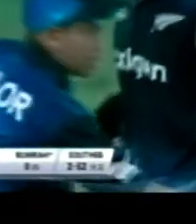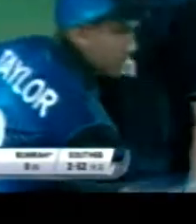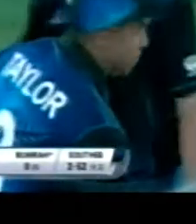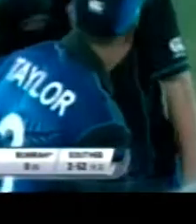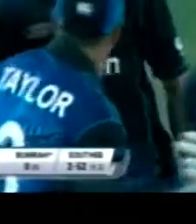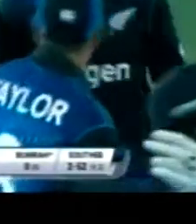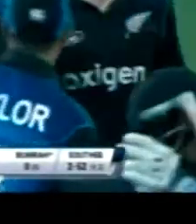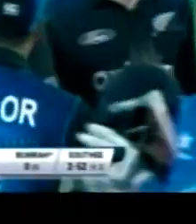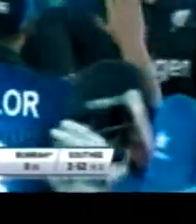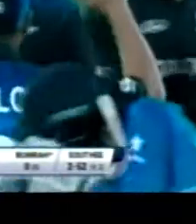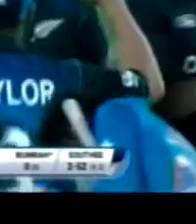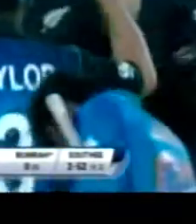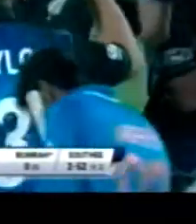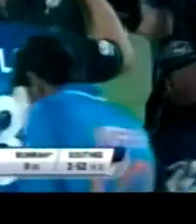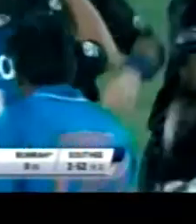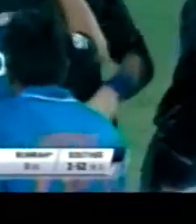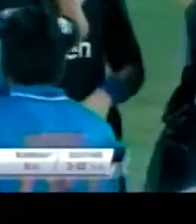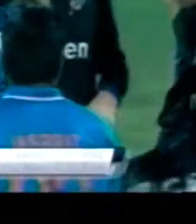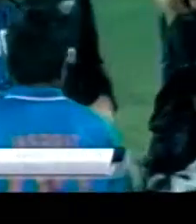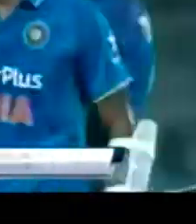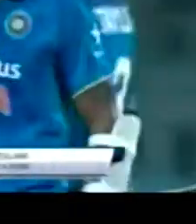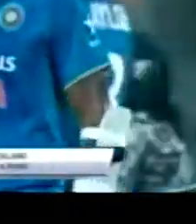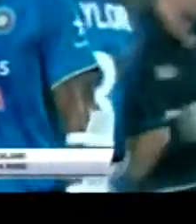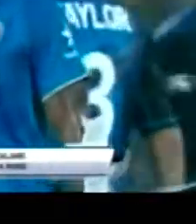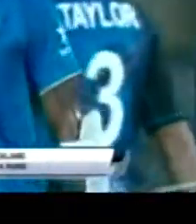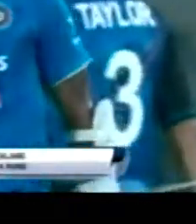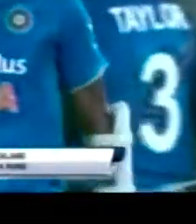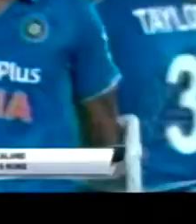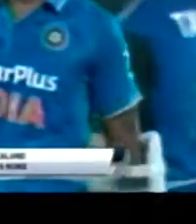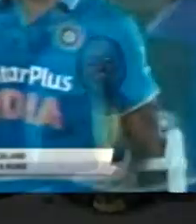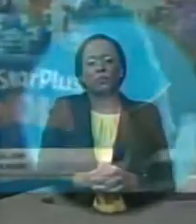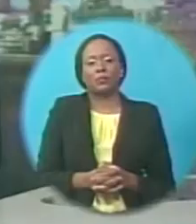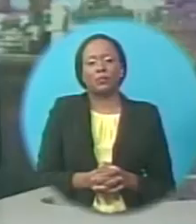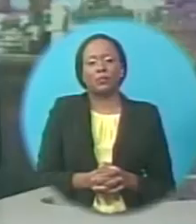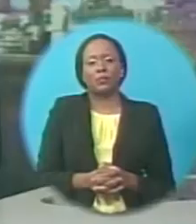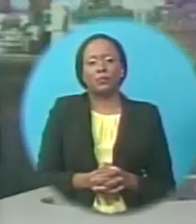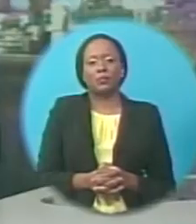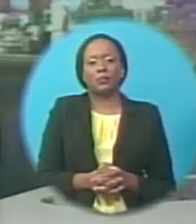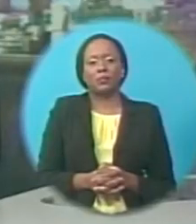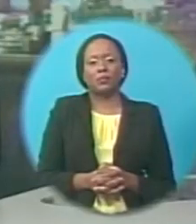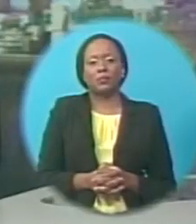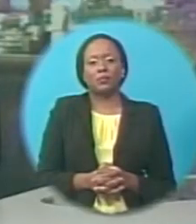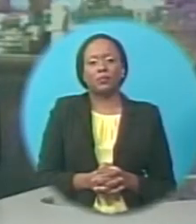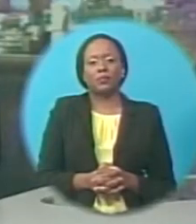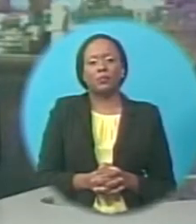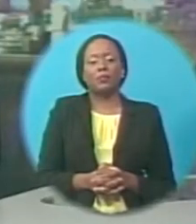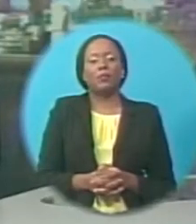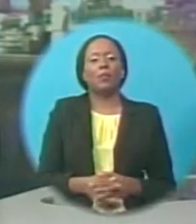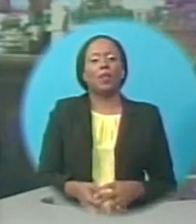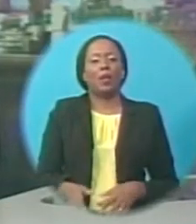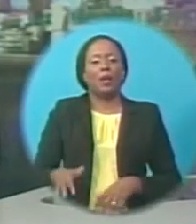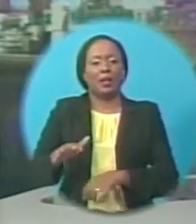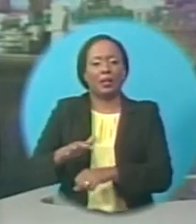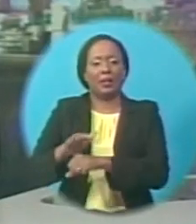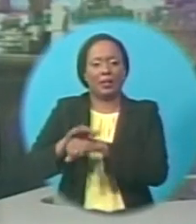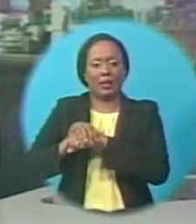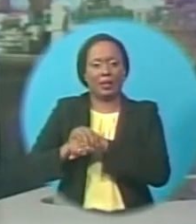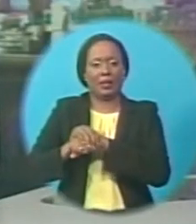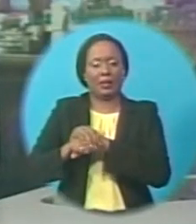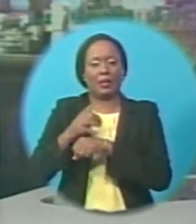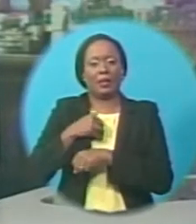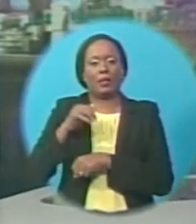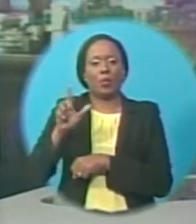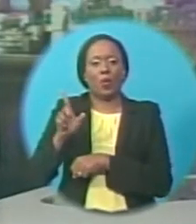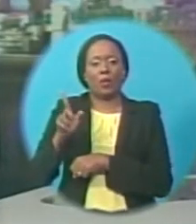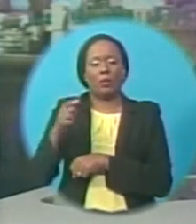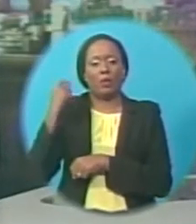win on tour, and it tied the ODI series at 1 game apiece. England recovered from 21 for 3 at one